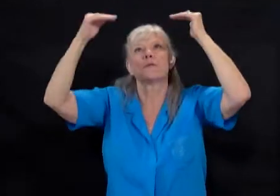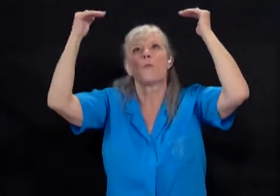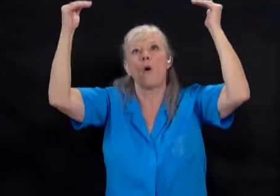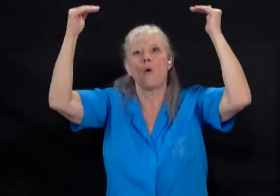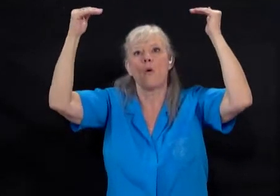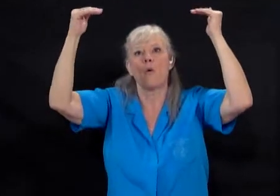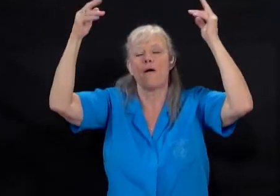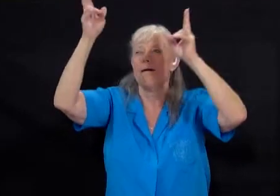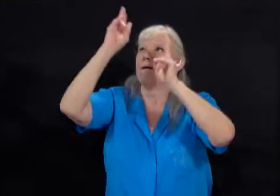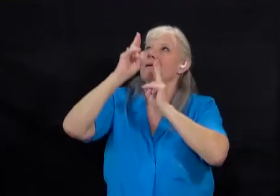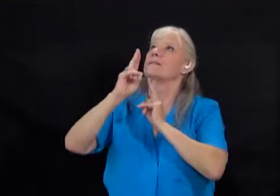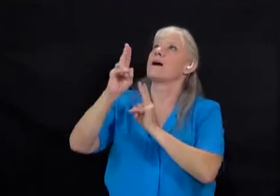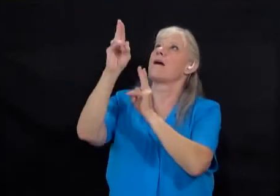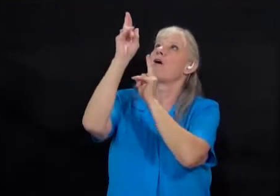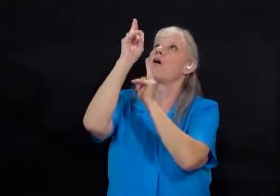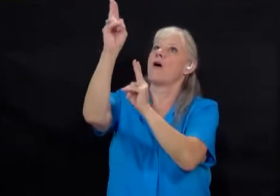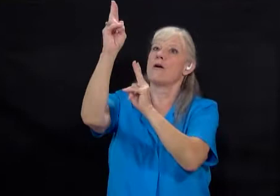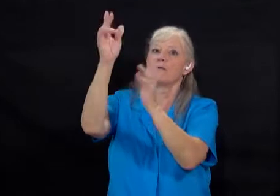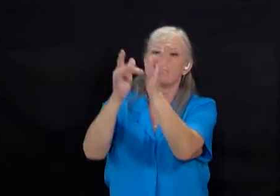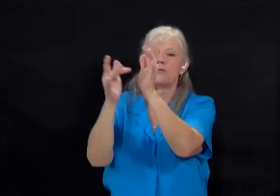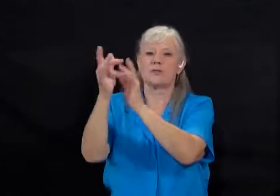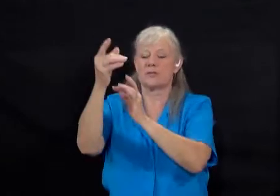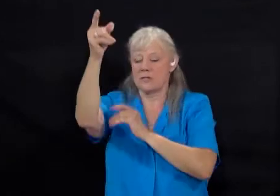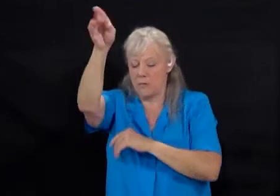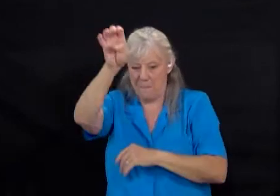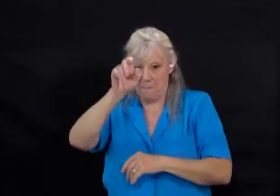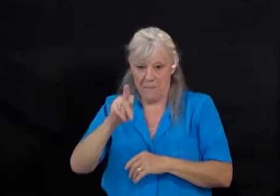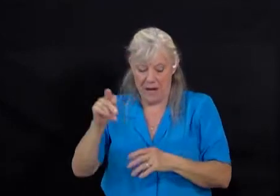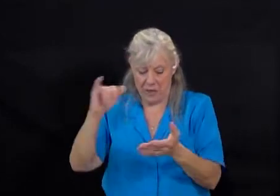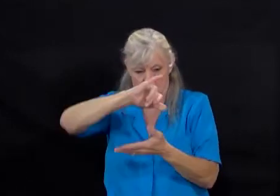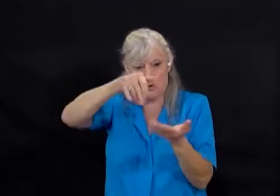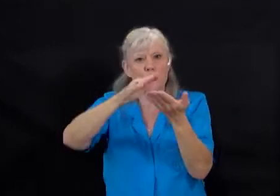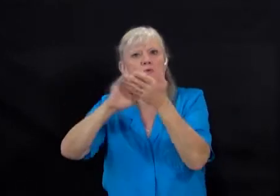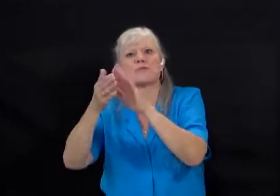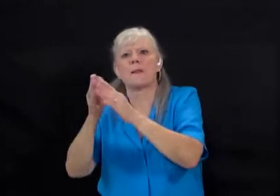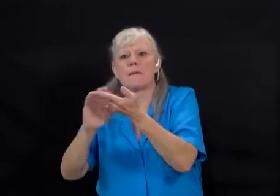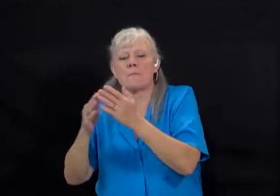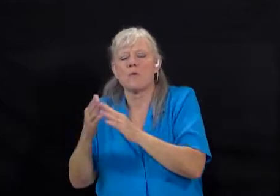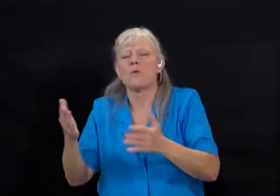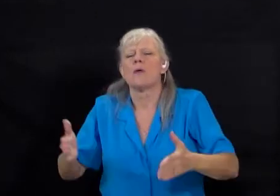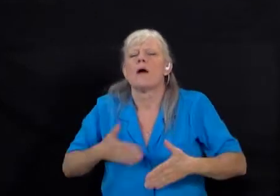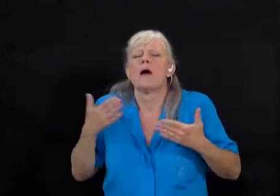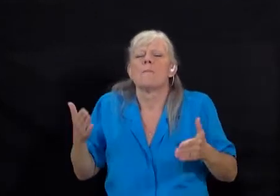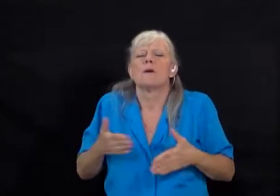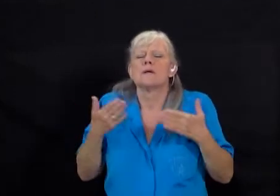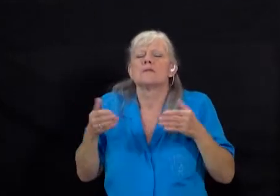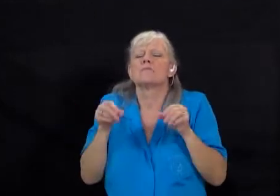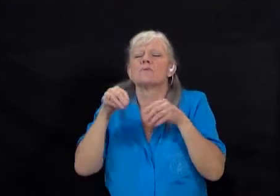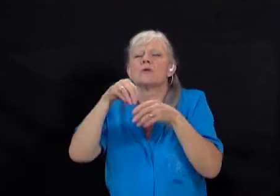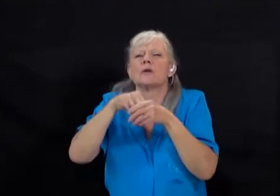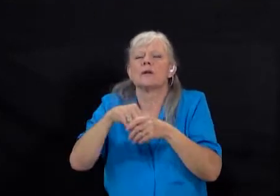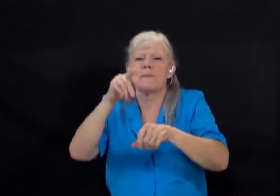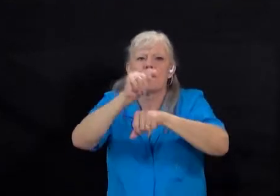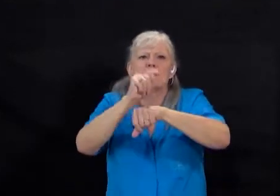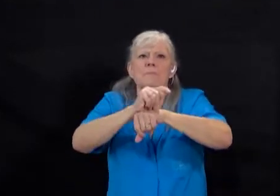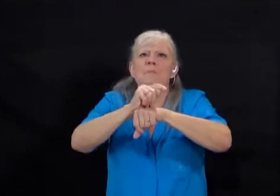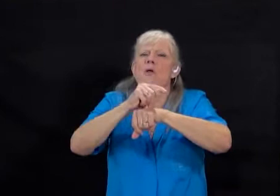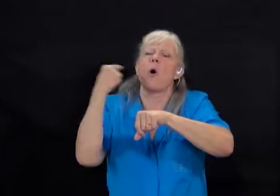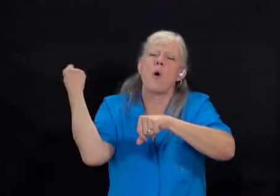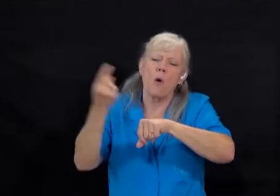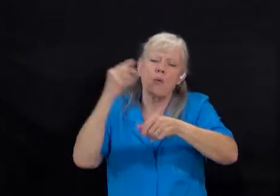They did homage and then returned to Jerusalem with great joy, and they were continually in the temple praising